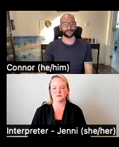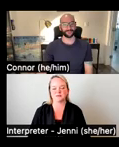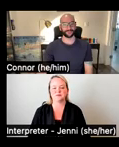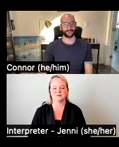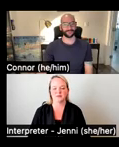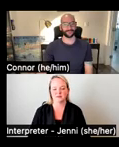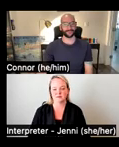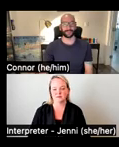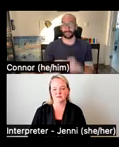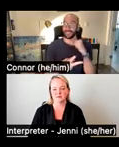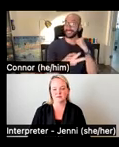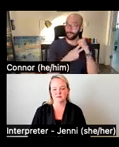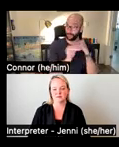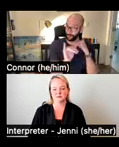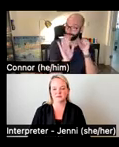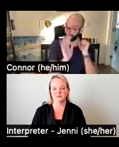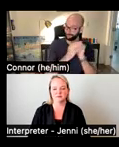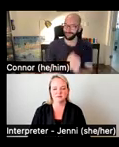there.